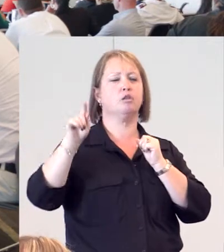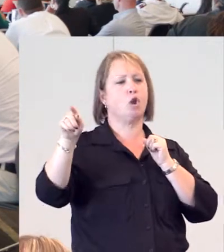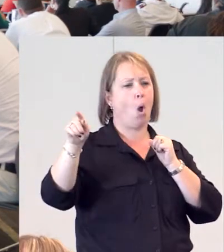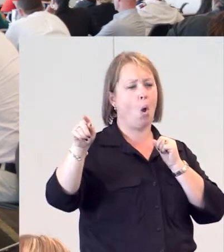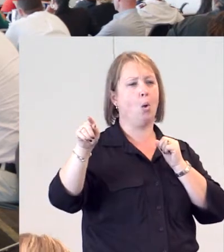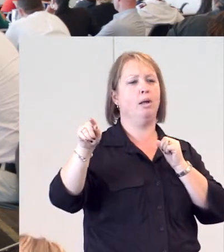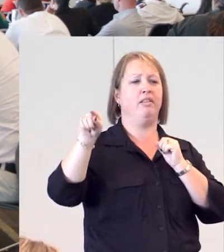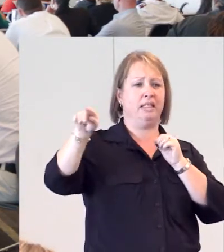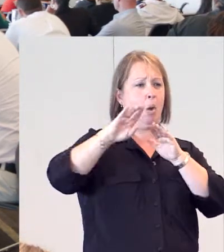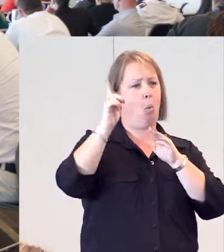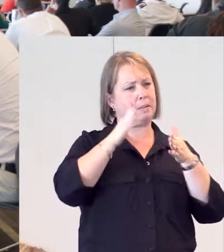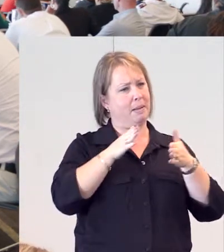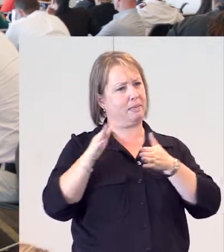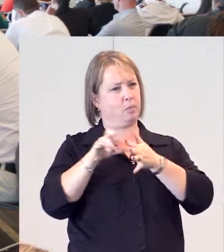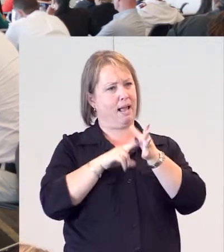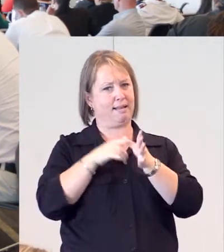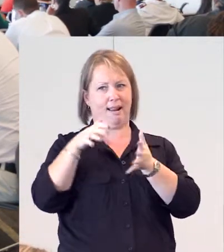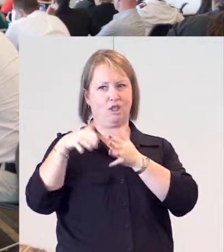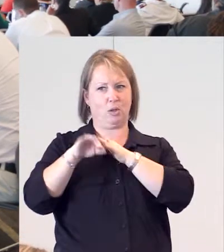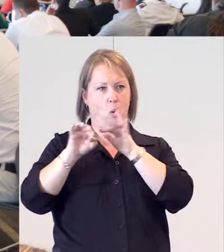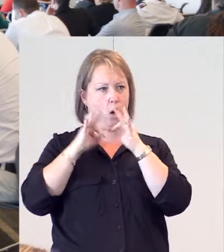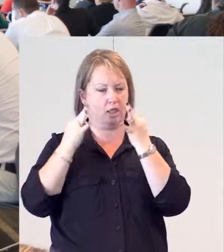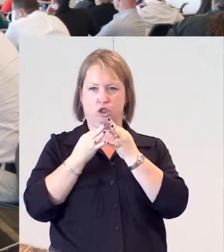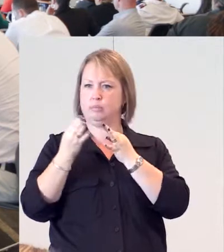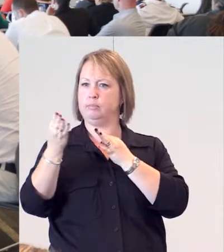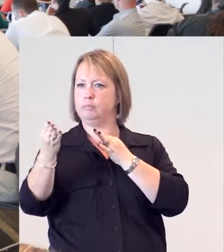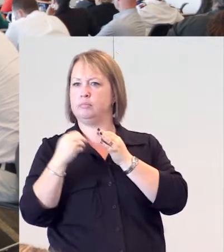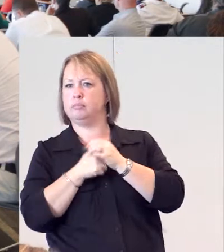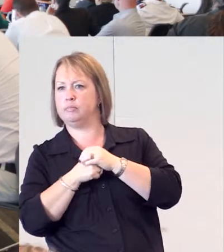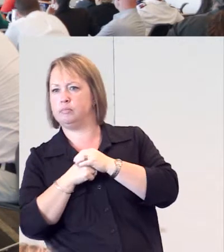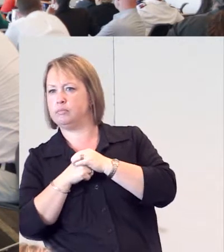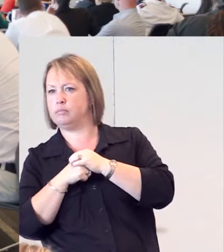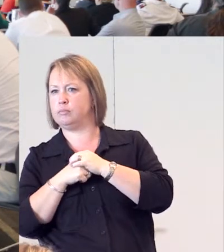So what are the mechanisms for data collection within your organisation?